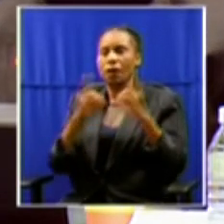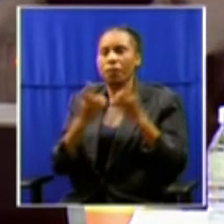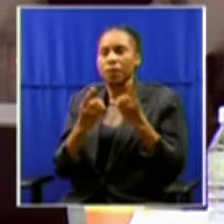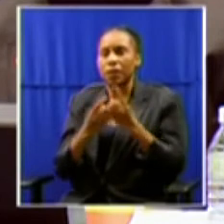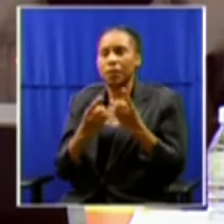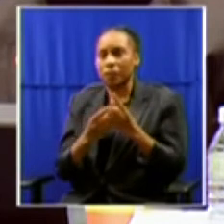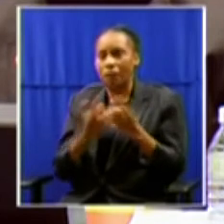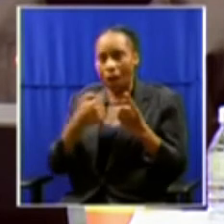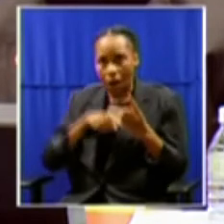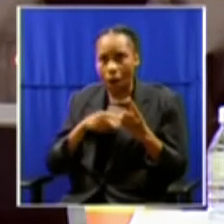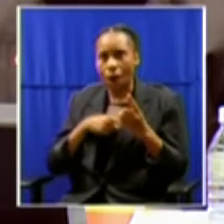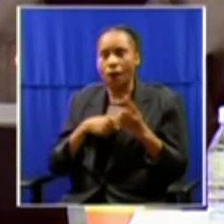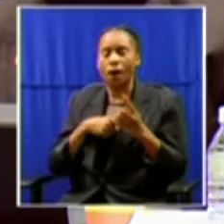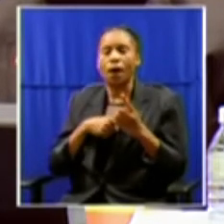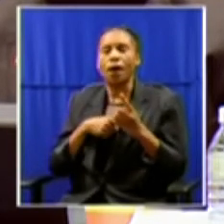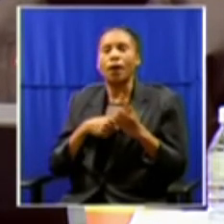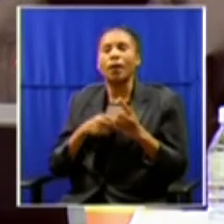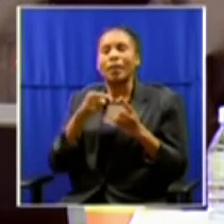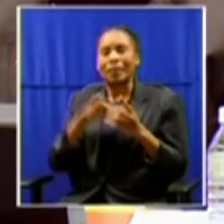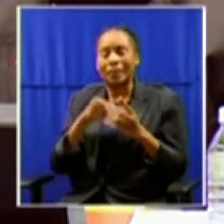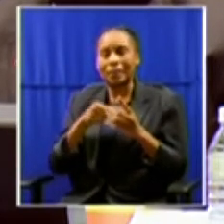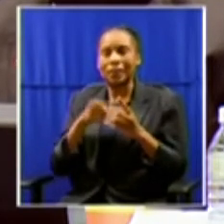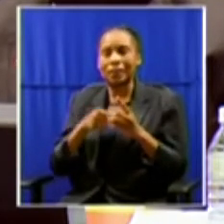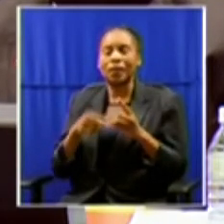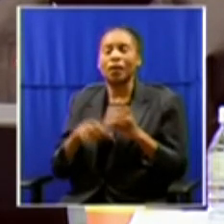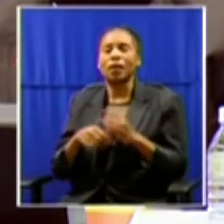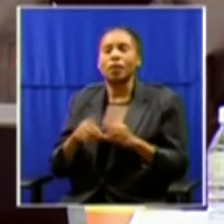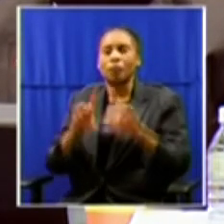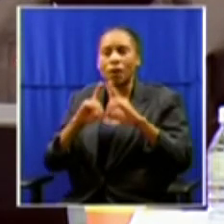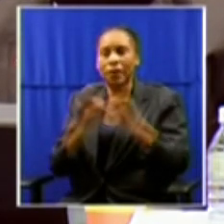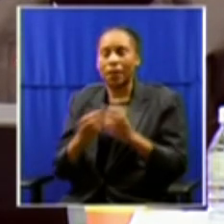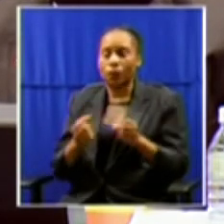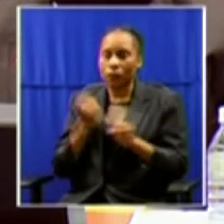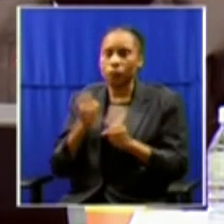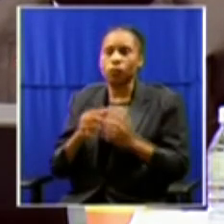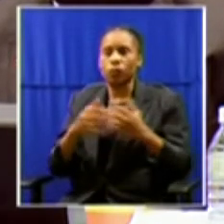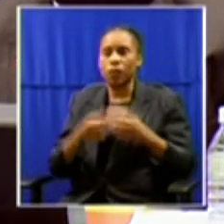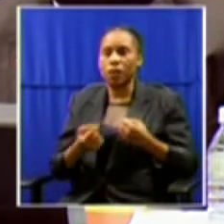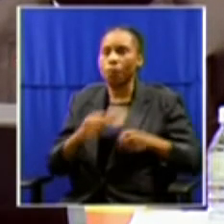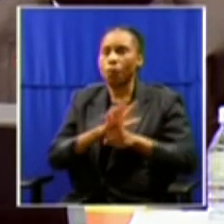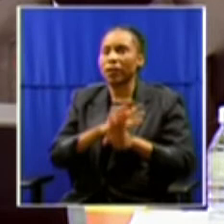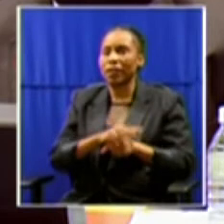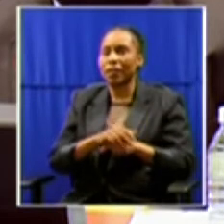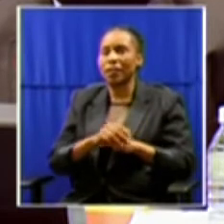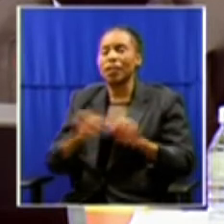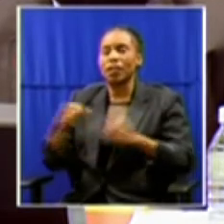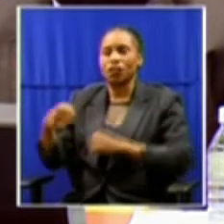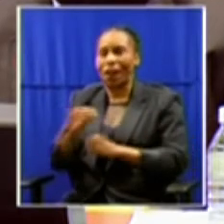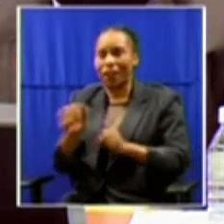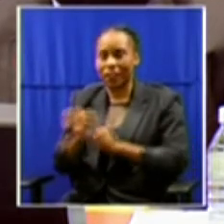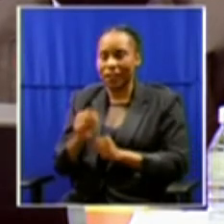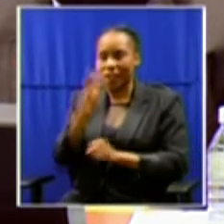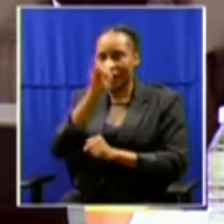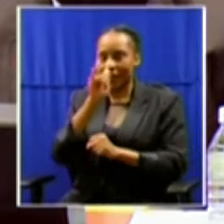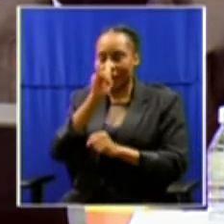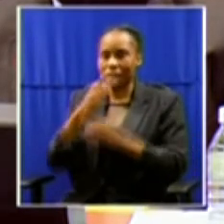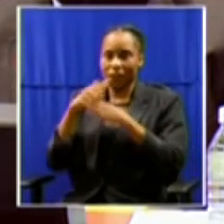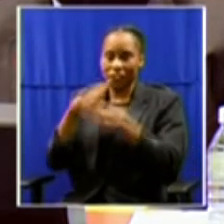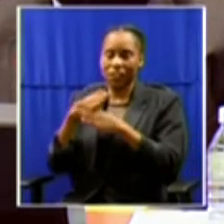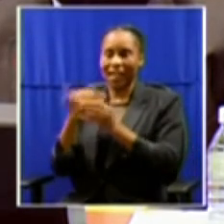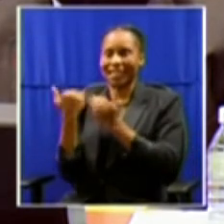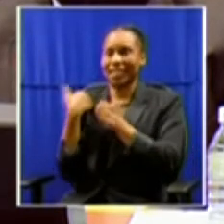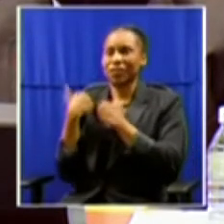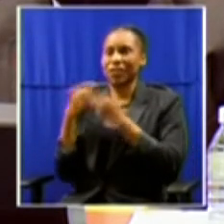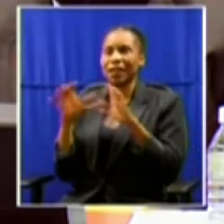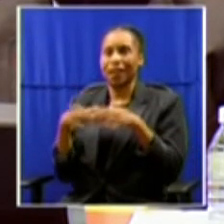Correctional Services is a leading department on the implementation strategy in the Justice, Crime Prevention and Security Cluster.